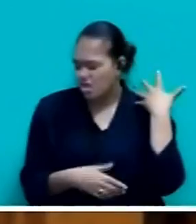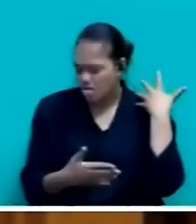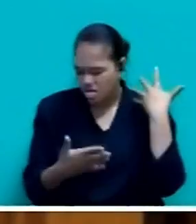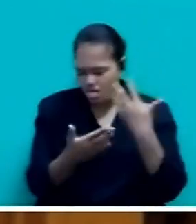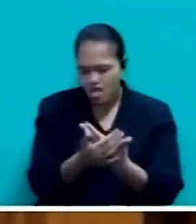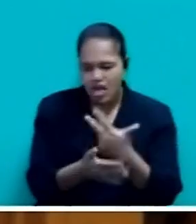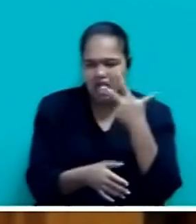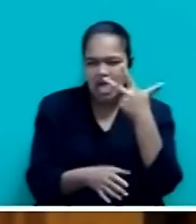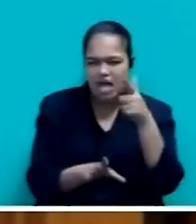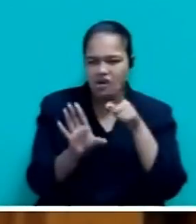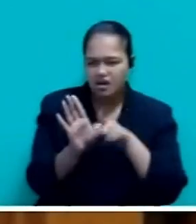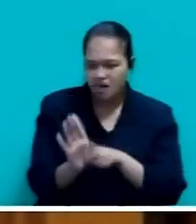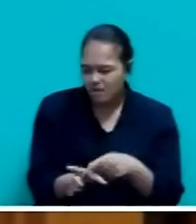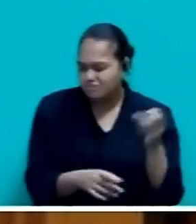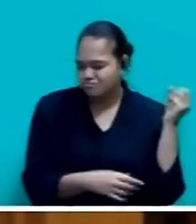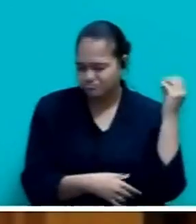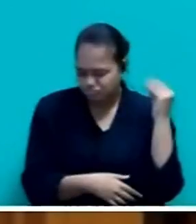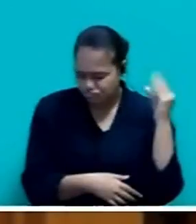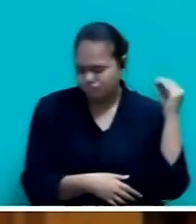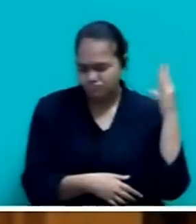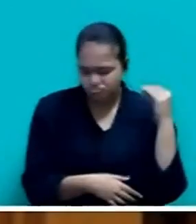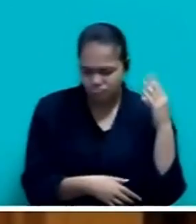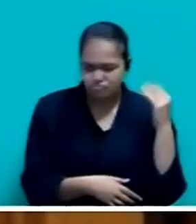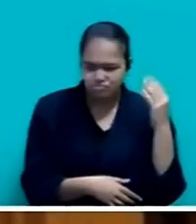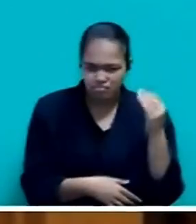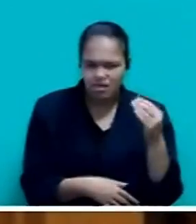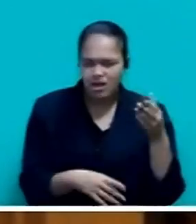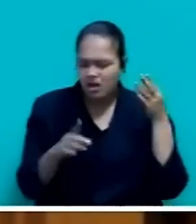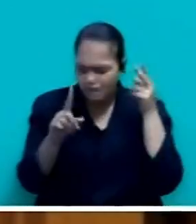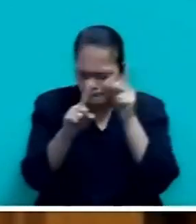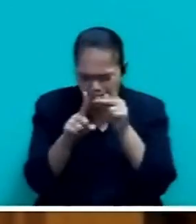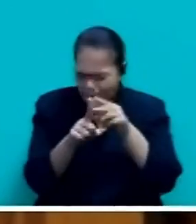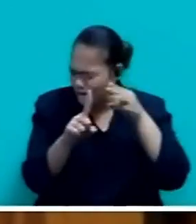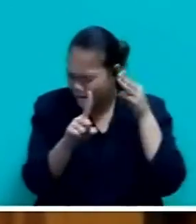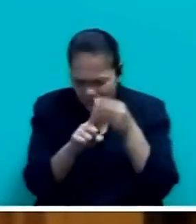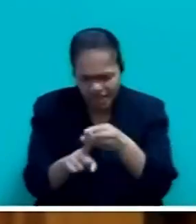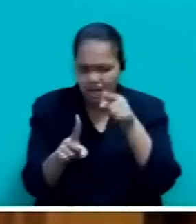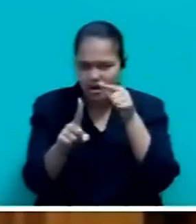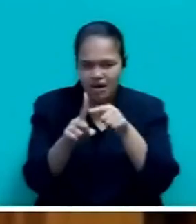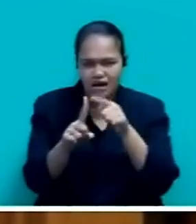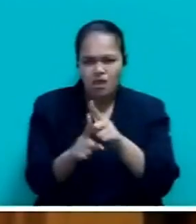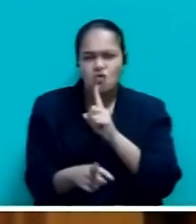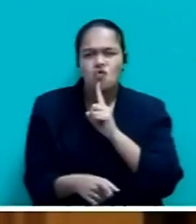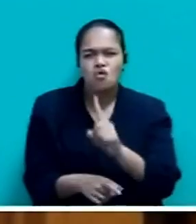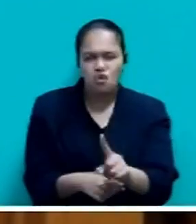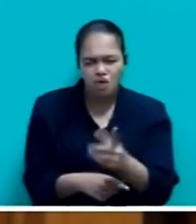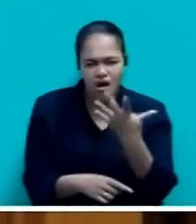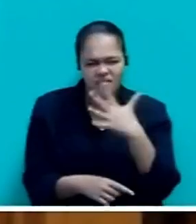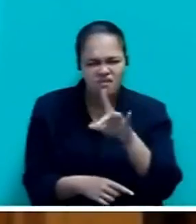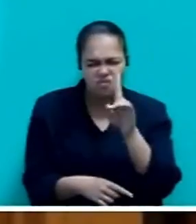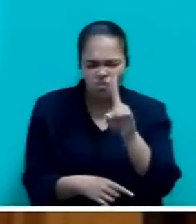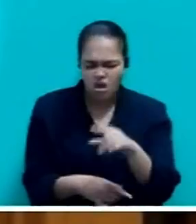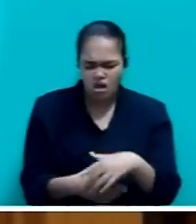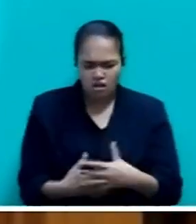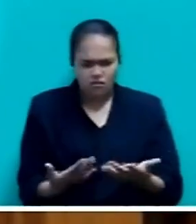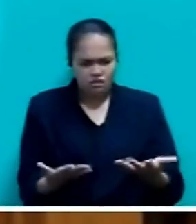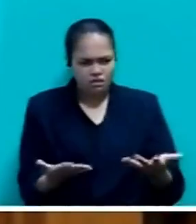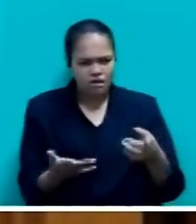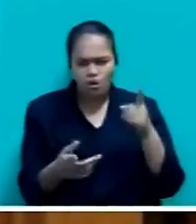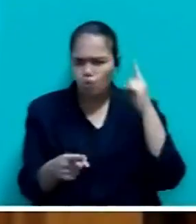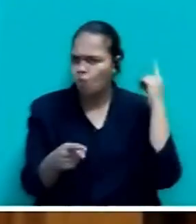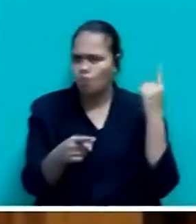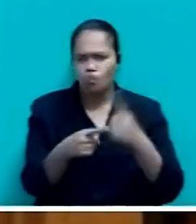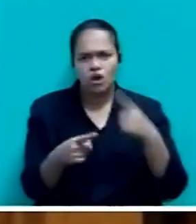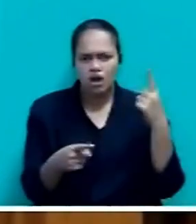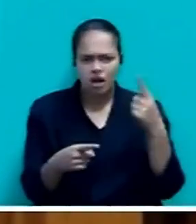ear bashing going on with respect to Order 51. Yet very quickly, as soon as they change